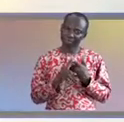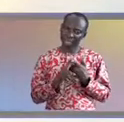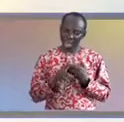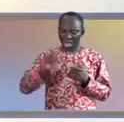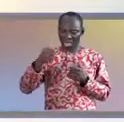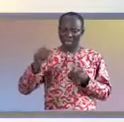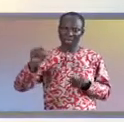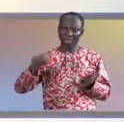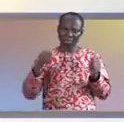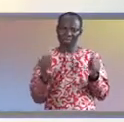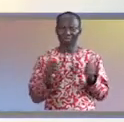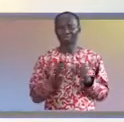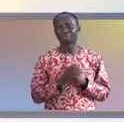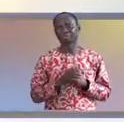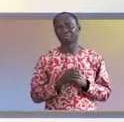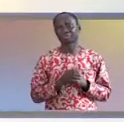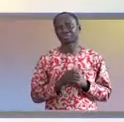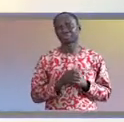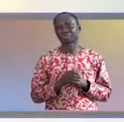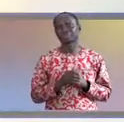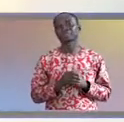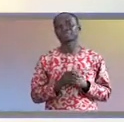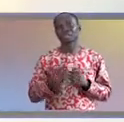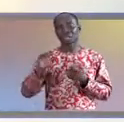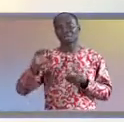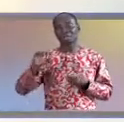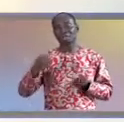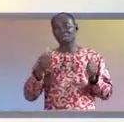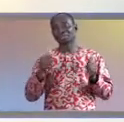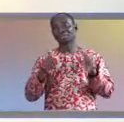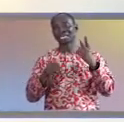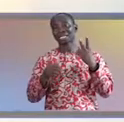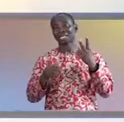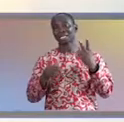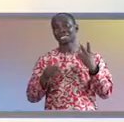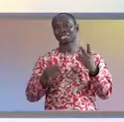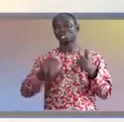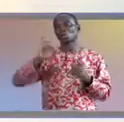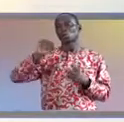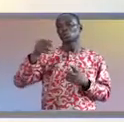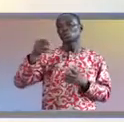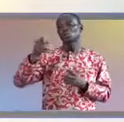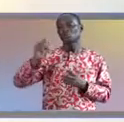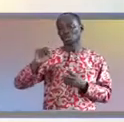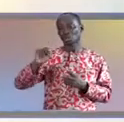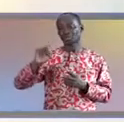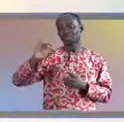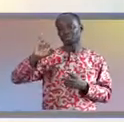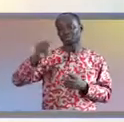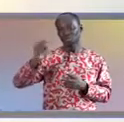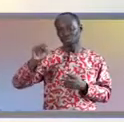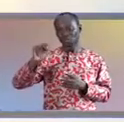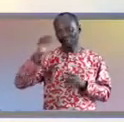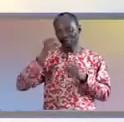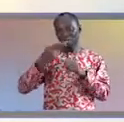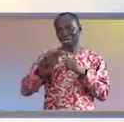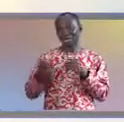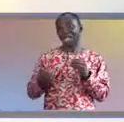esubo foforo ho a eye Yohane subo ni esubo a onyankopon ehye